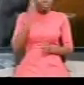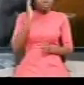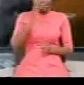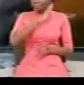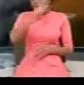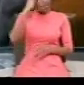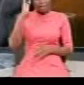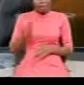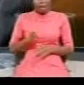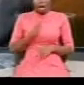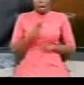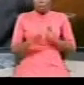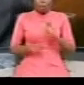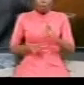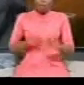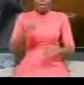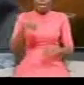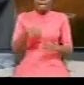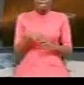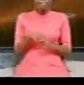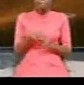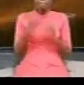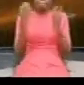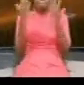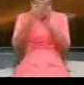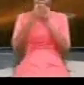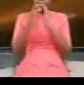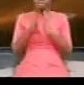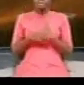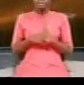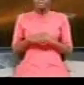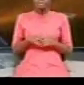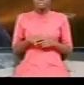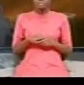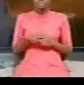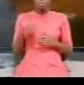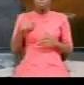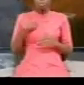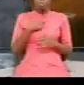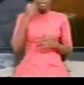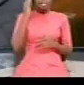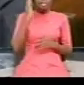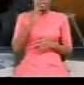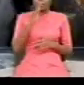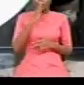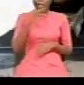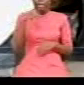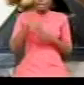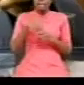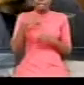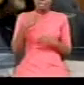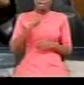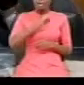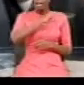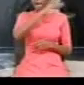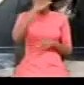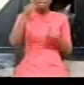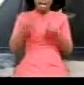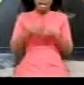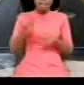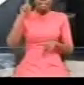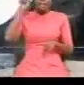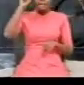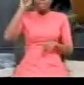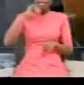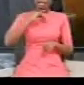we shall never walk in darkness. We shall be in the light as he